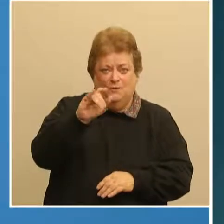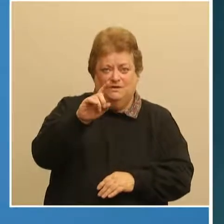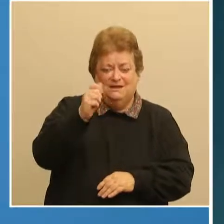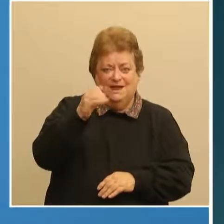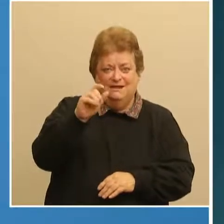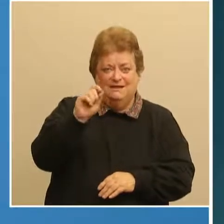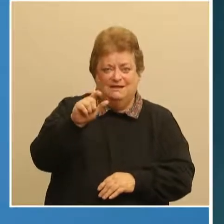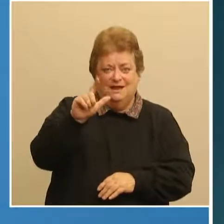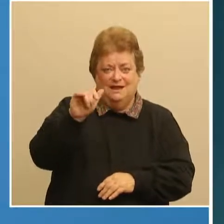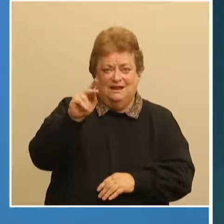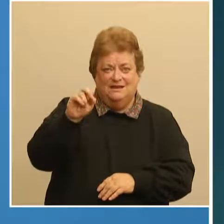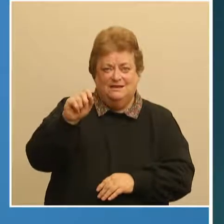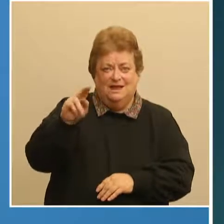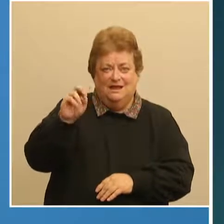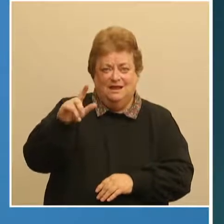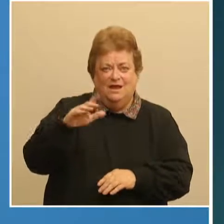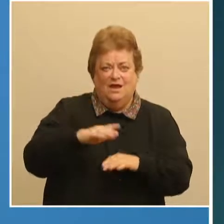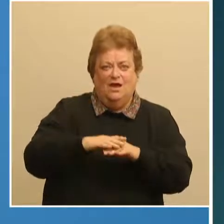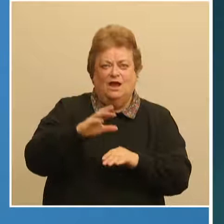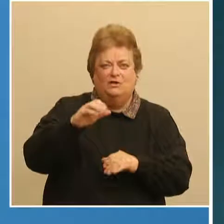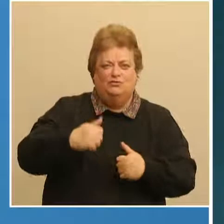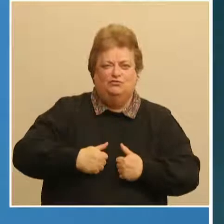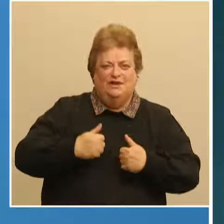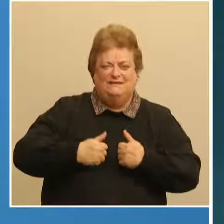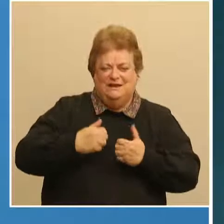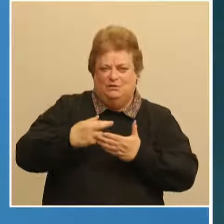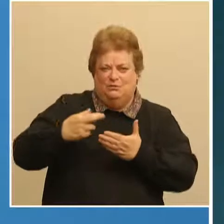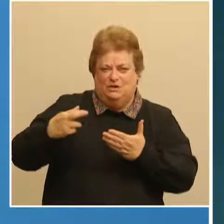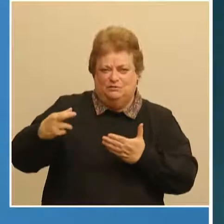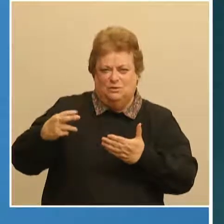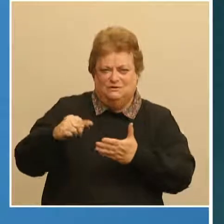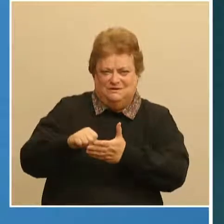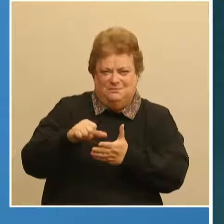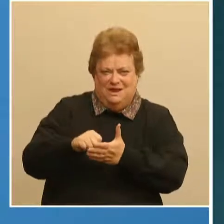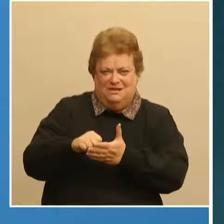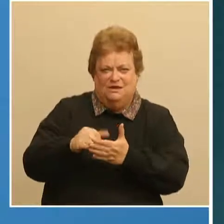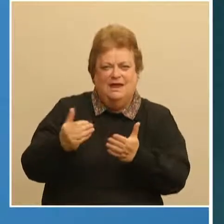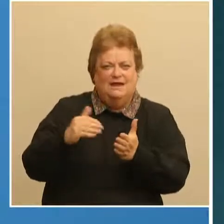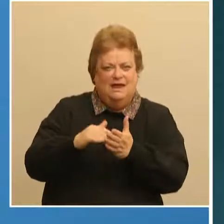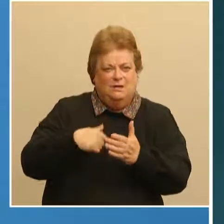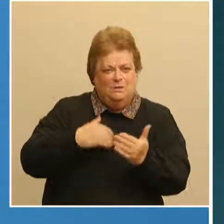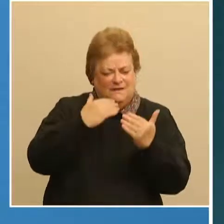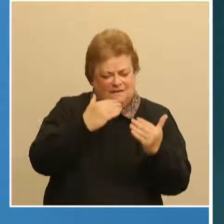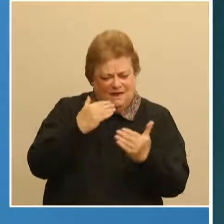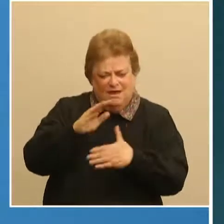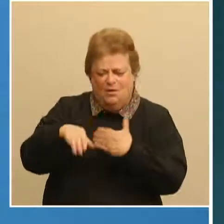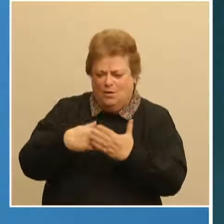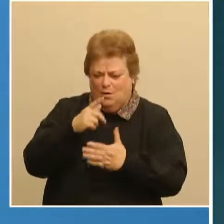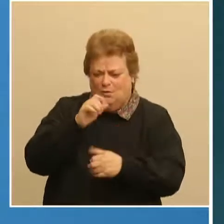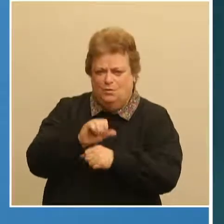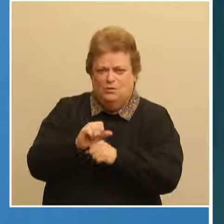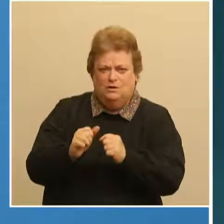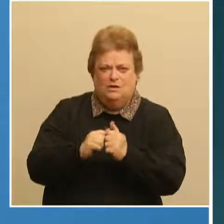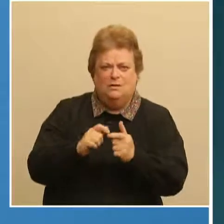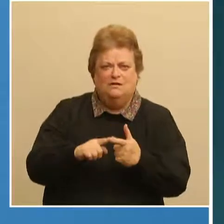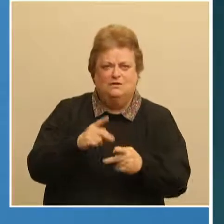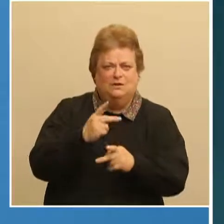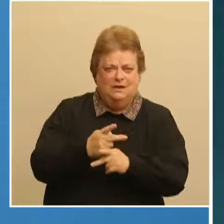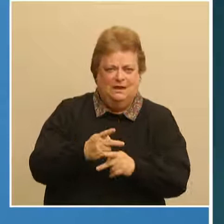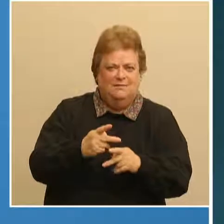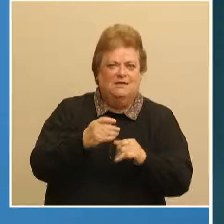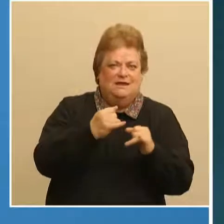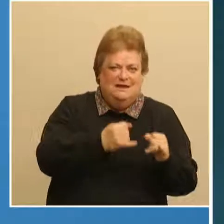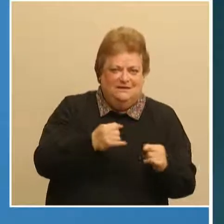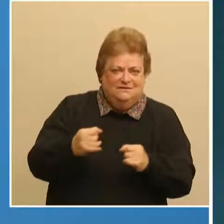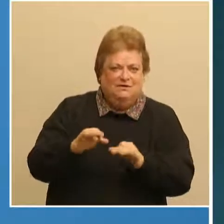covid19.lincoln.ne.gov, on the Resident Resources page. And I again want to thank all of our partners who are working with us to keep individuals and families